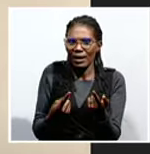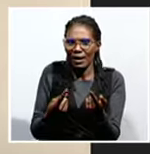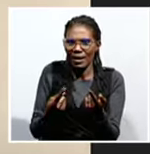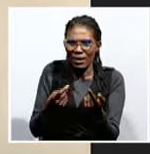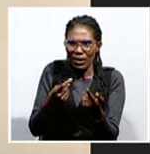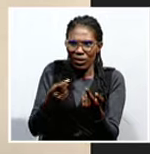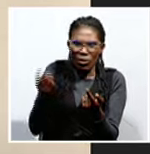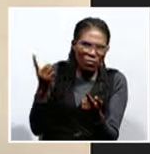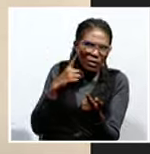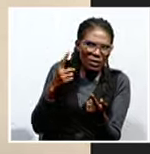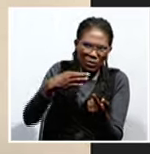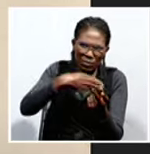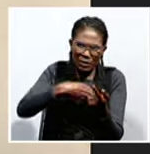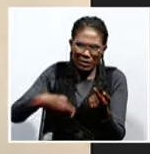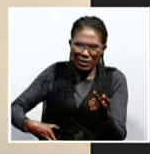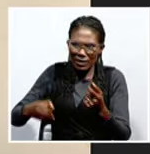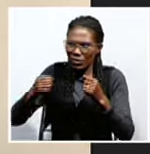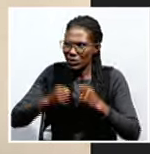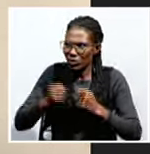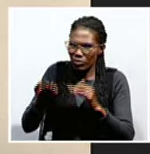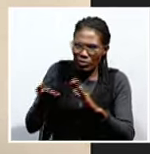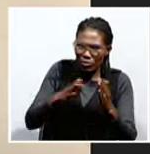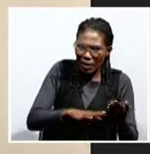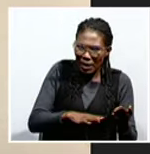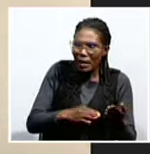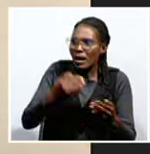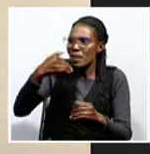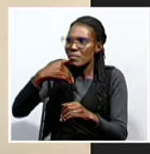more? I was shocked,